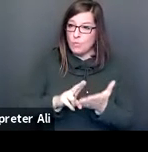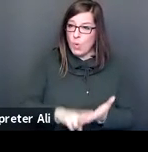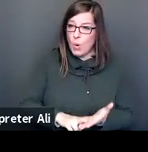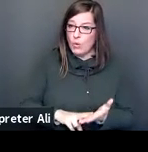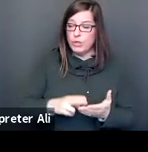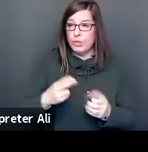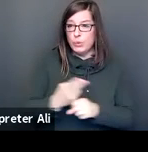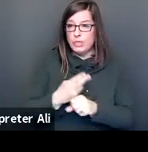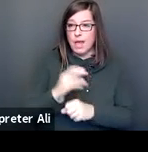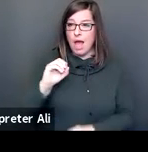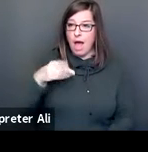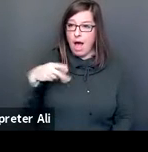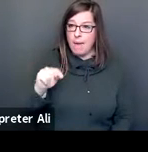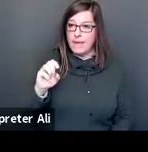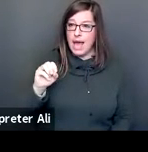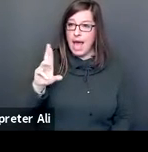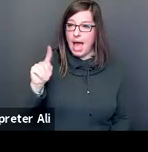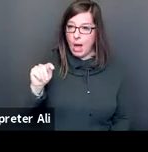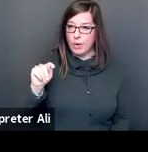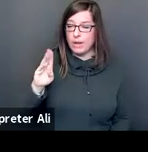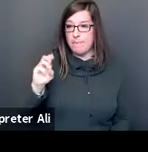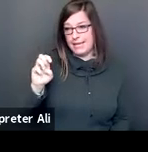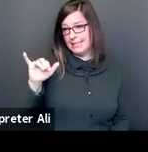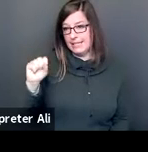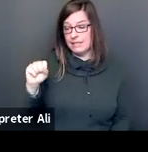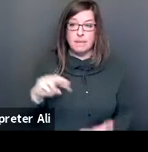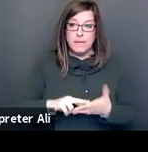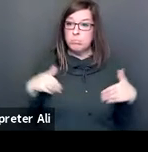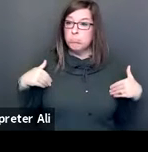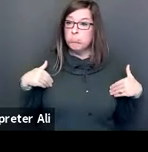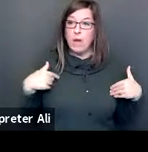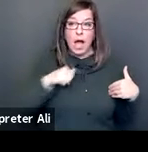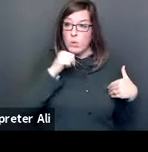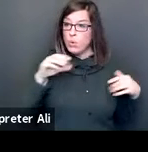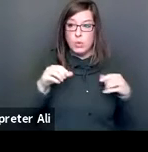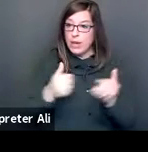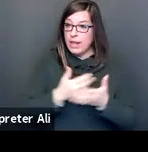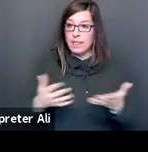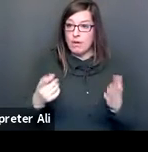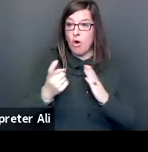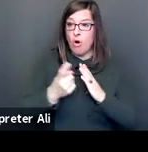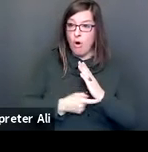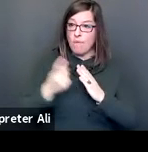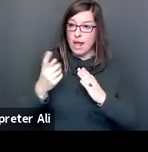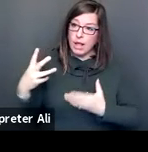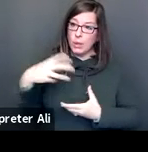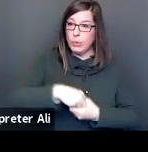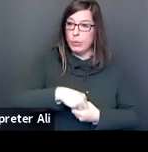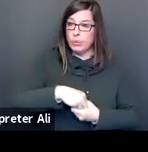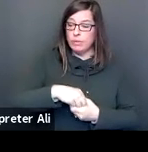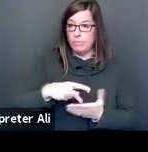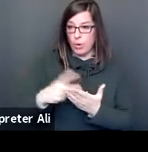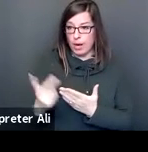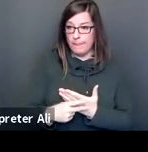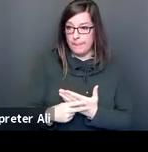basis, which means you don't take an action, you're just automatically included, at least most customers, but